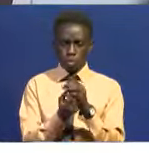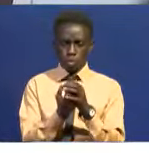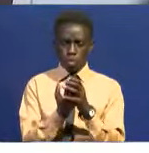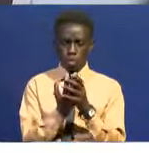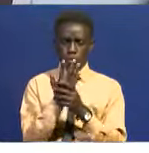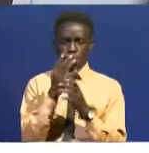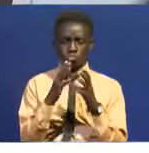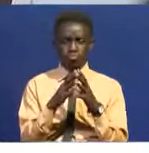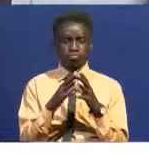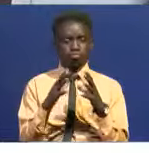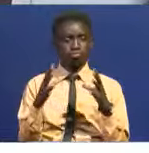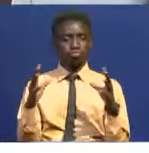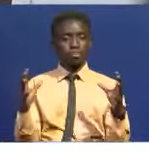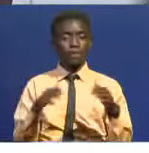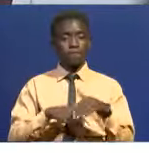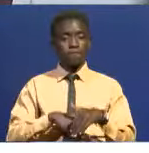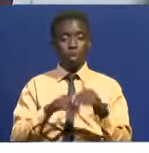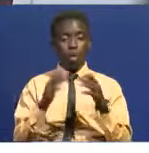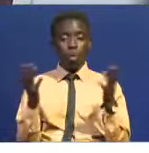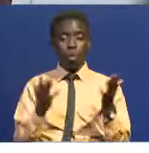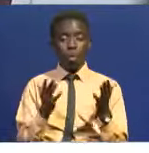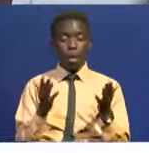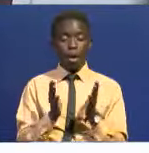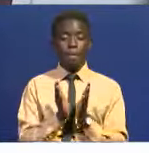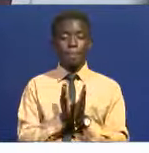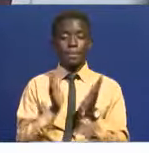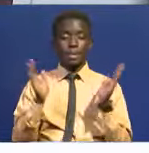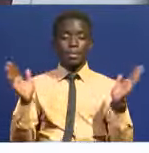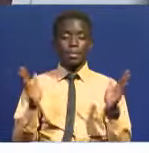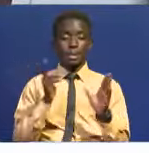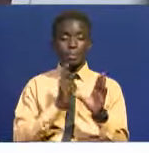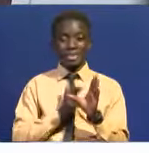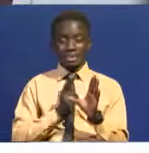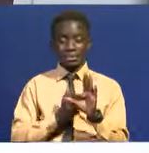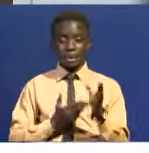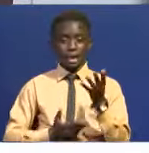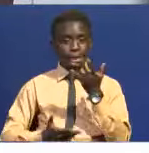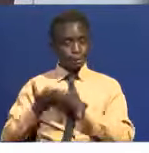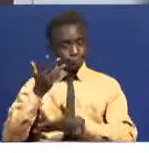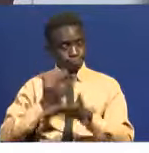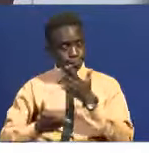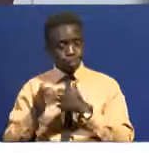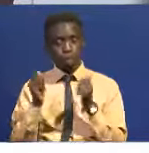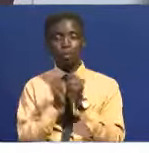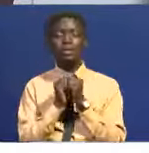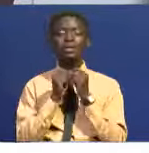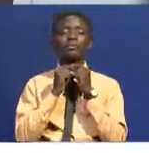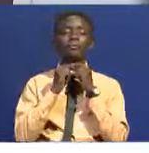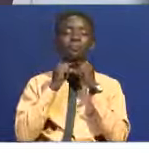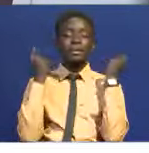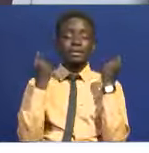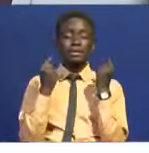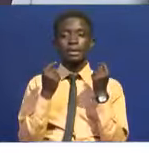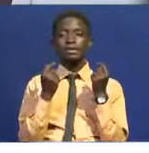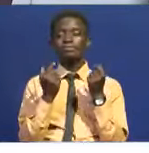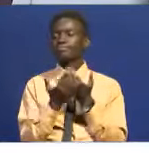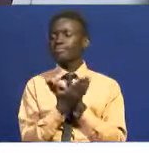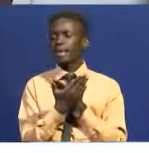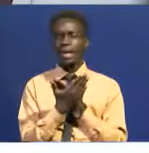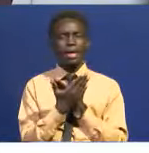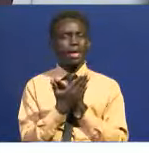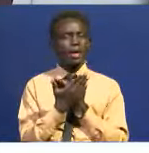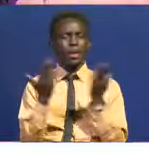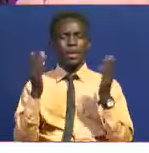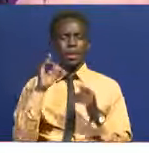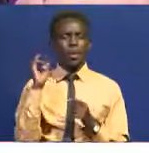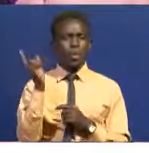following extensive public participation and engagement with clergy leaders across all the counties